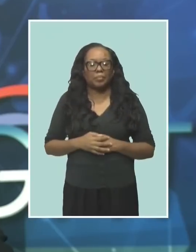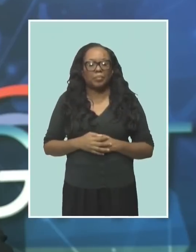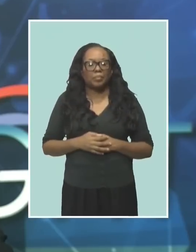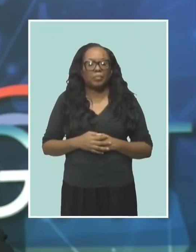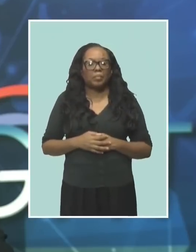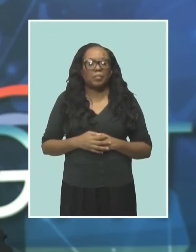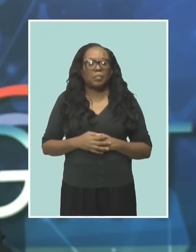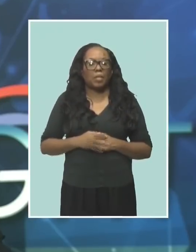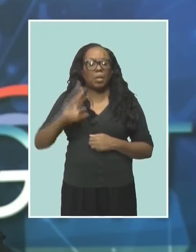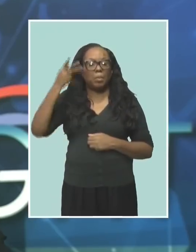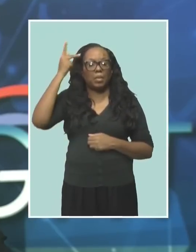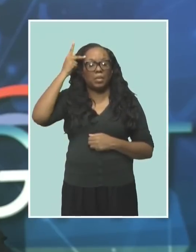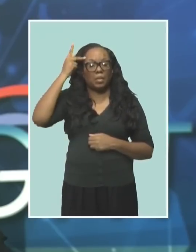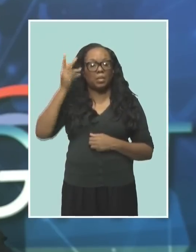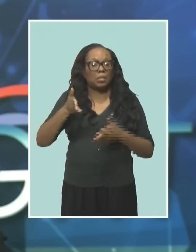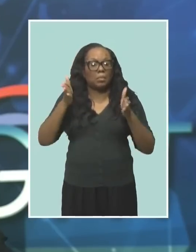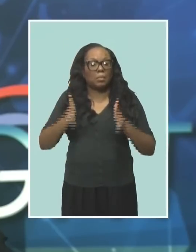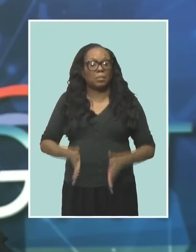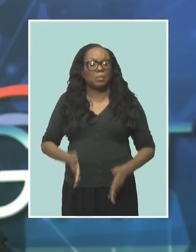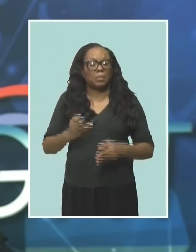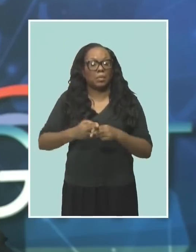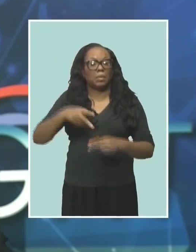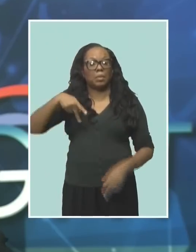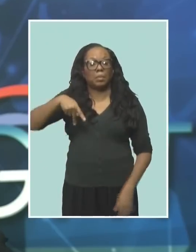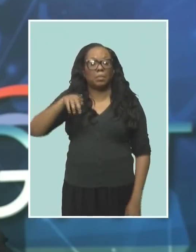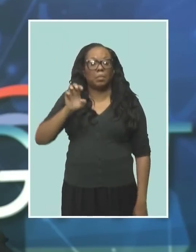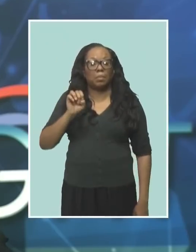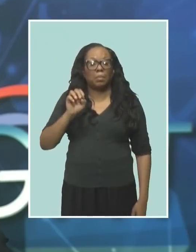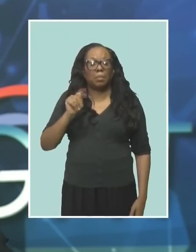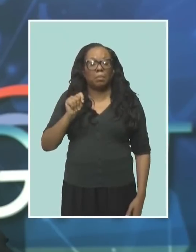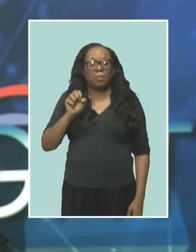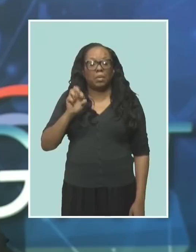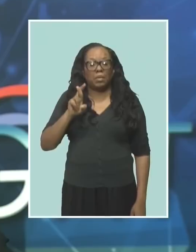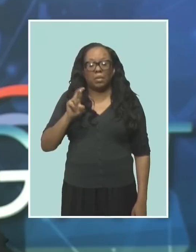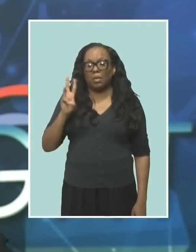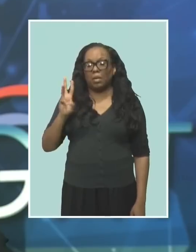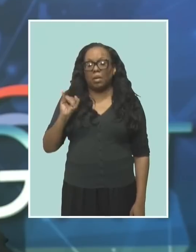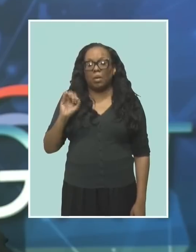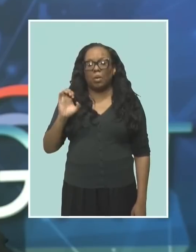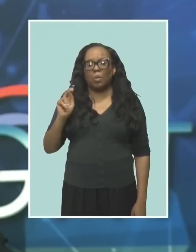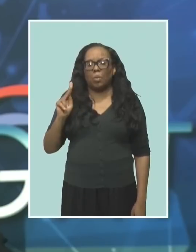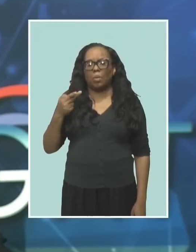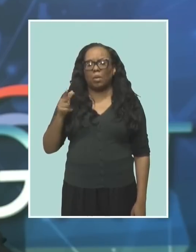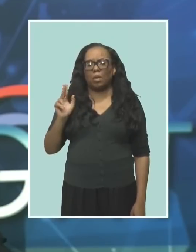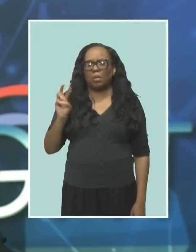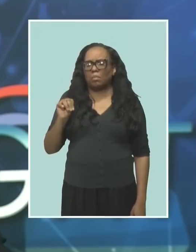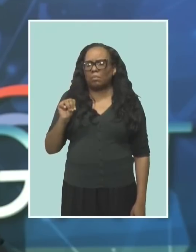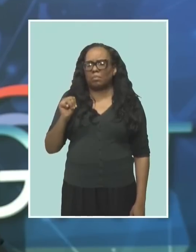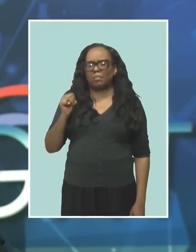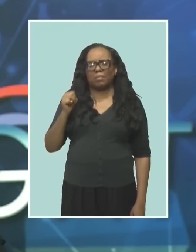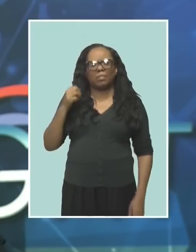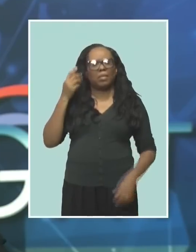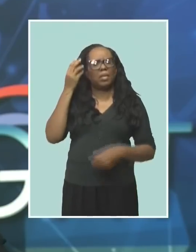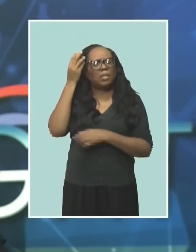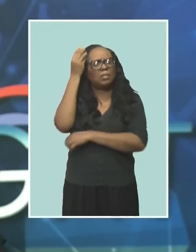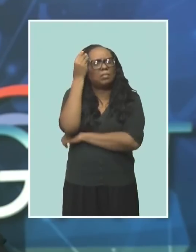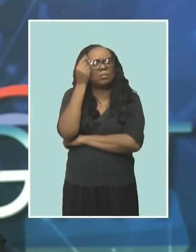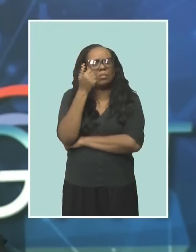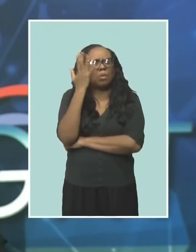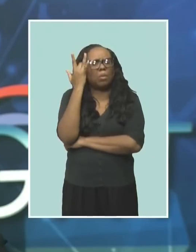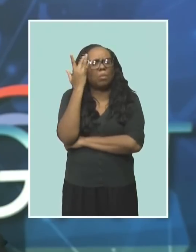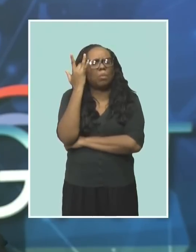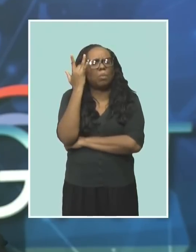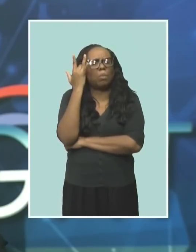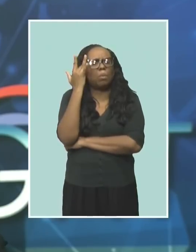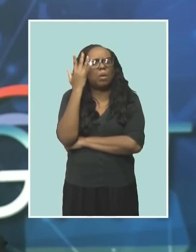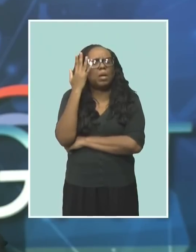Peter Wickham is questioning the decision to appoint acting president of the Democratic Labour Party, Andrea Worrell, to the Senate. Worrell was